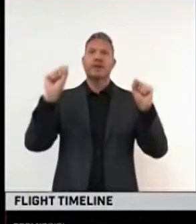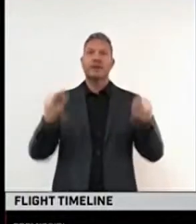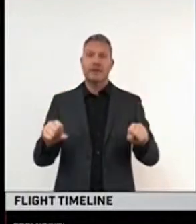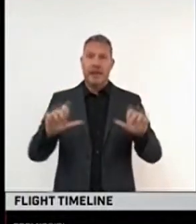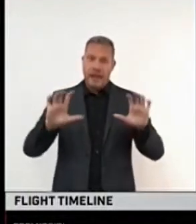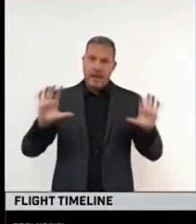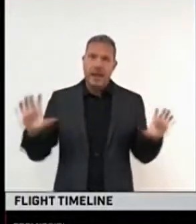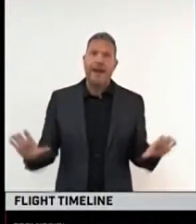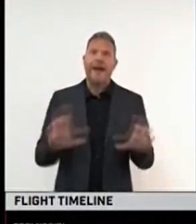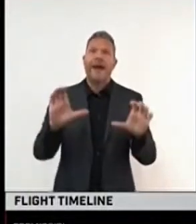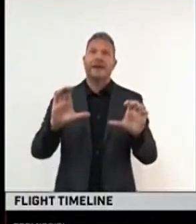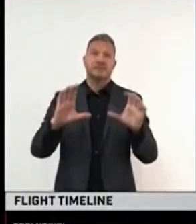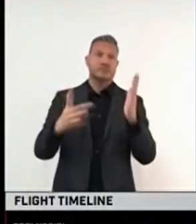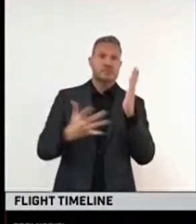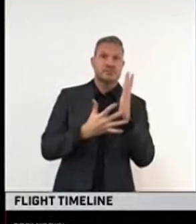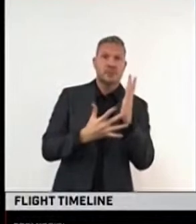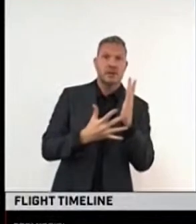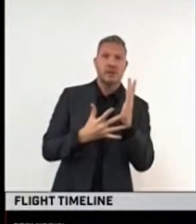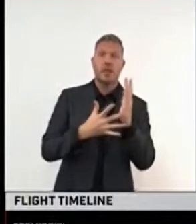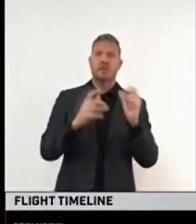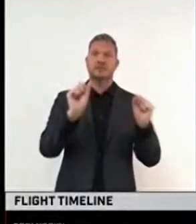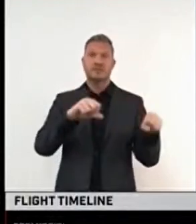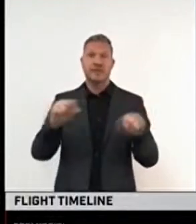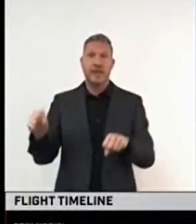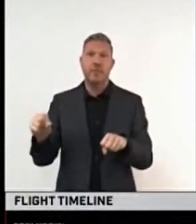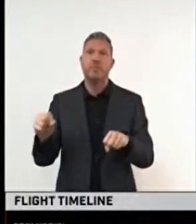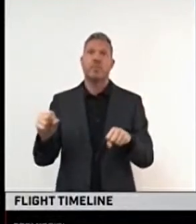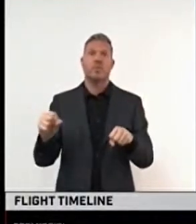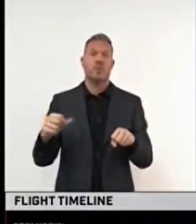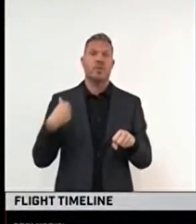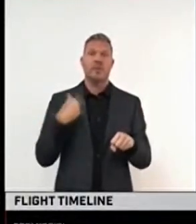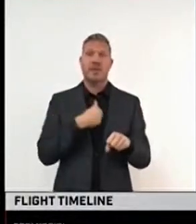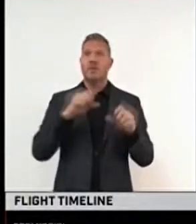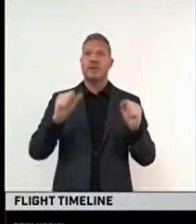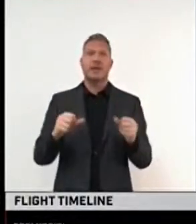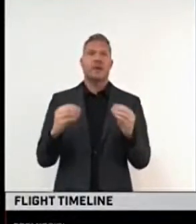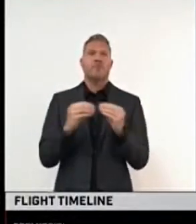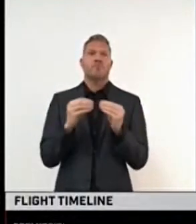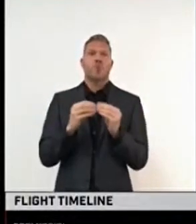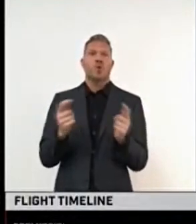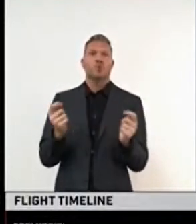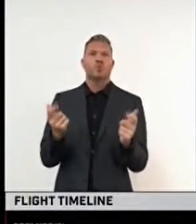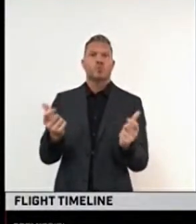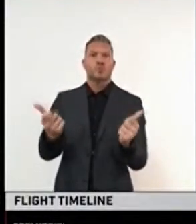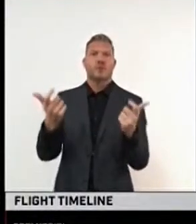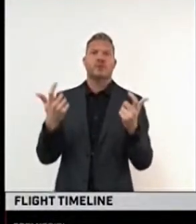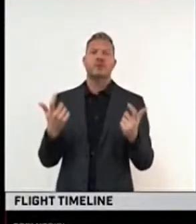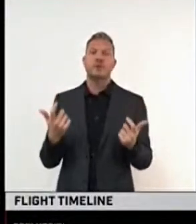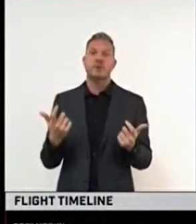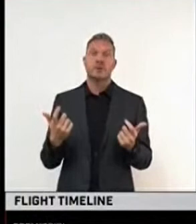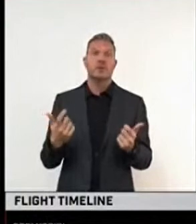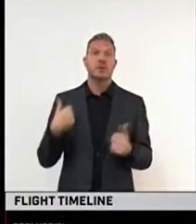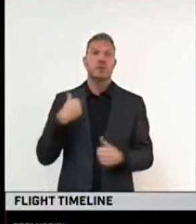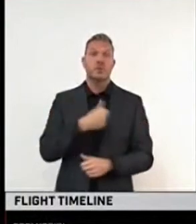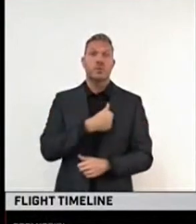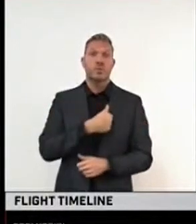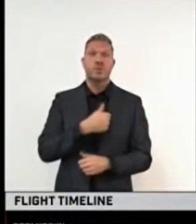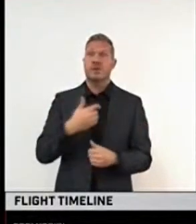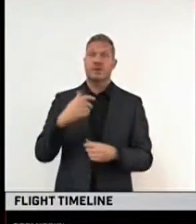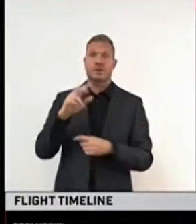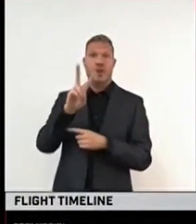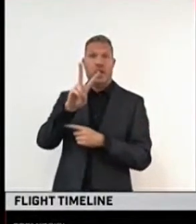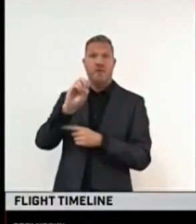the technology not only that works, but also in a timely manner. And the concept that Vox has,